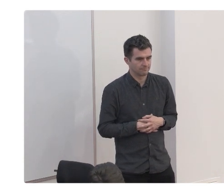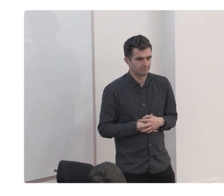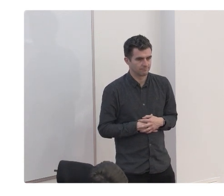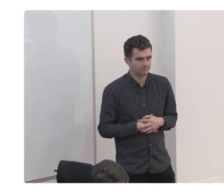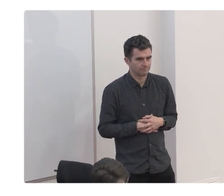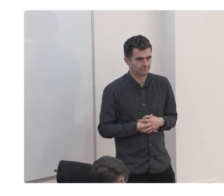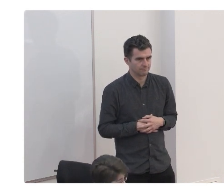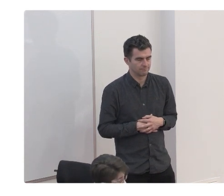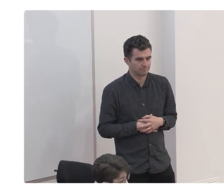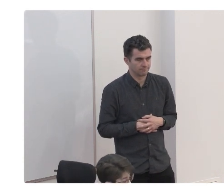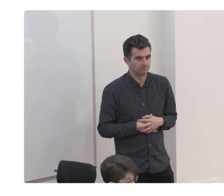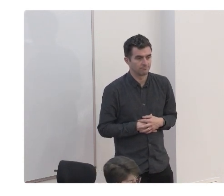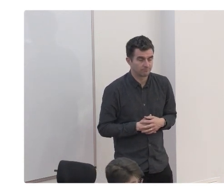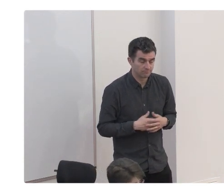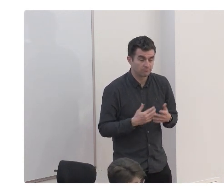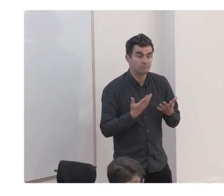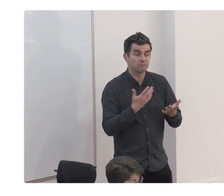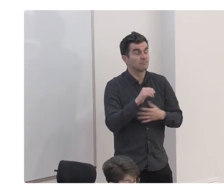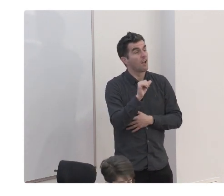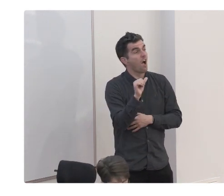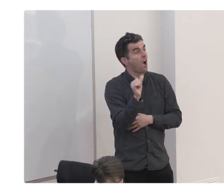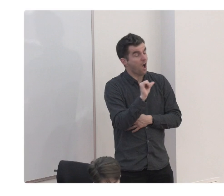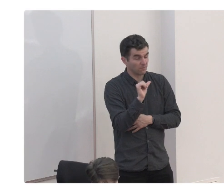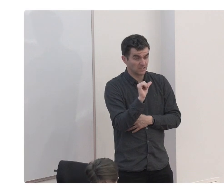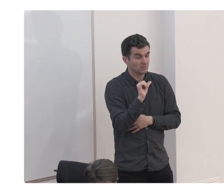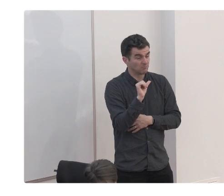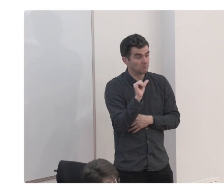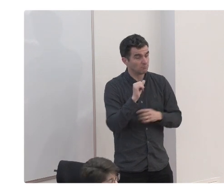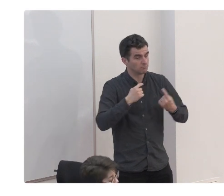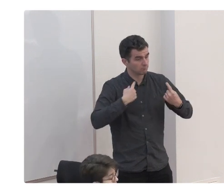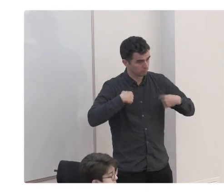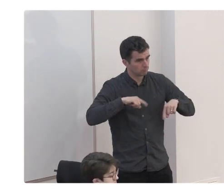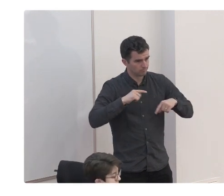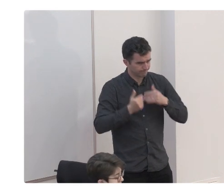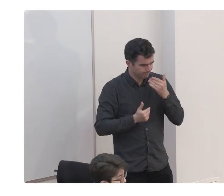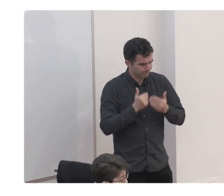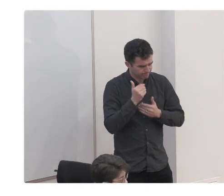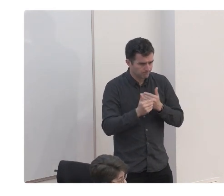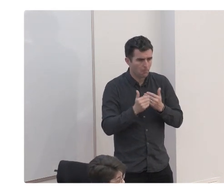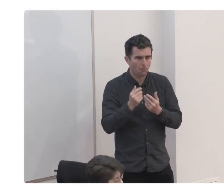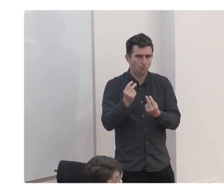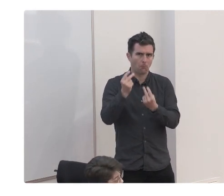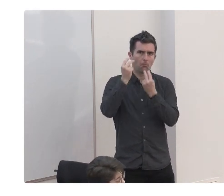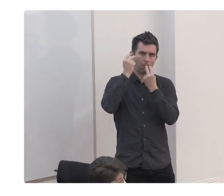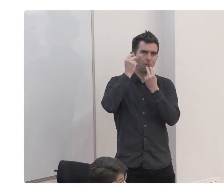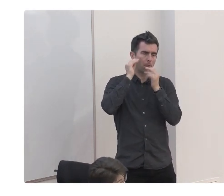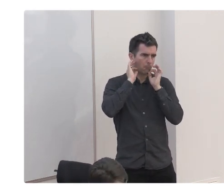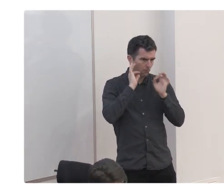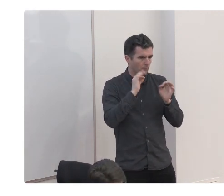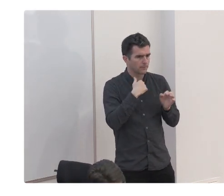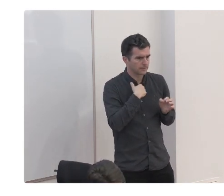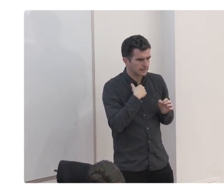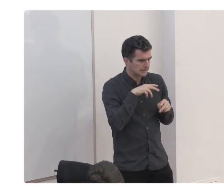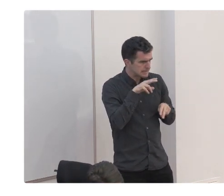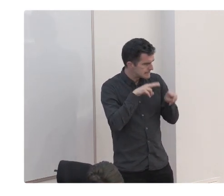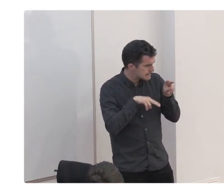Human Rights Convention. One was the Ministry of Martyrs and Disabled, which was a governmental ministry and which worked for